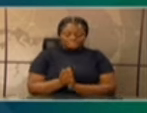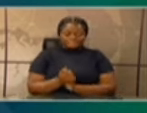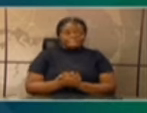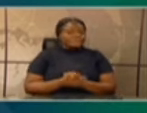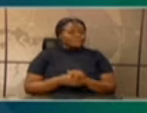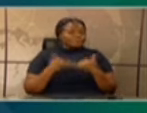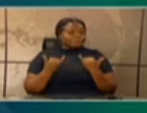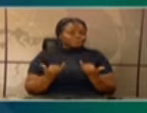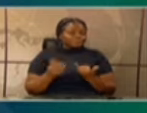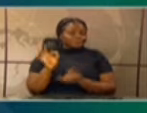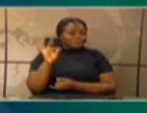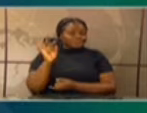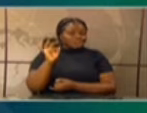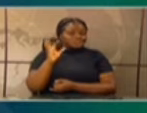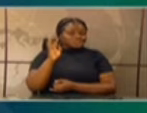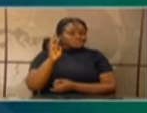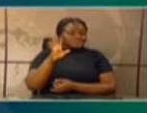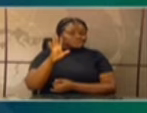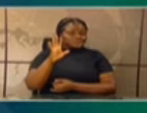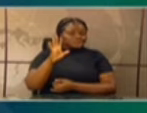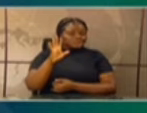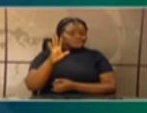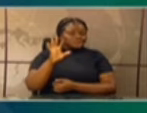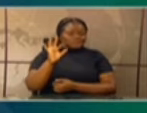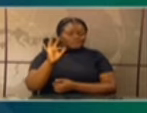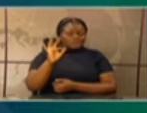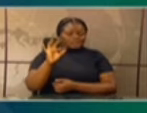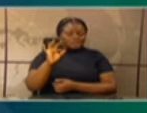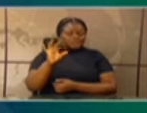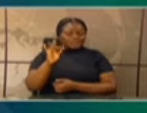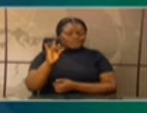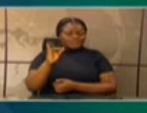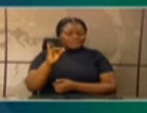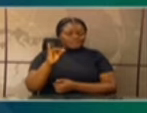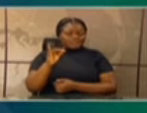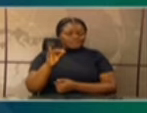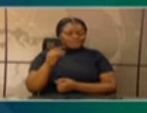It's in 1965, Kwame Nkrumah motorway, 1980s.